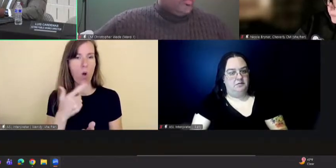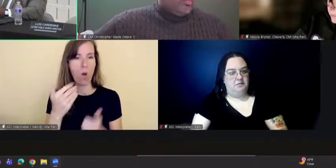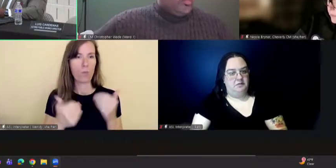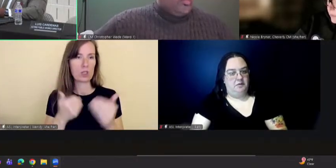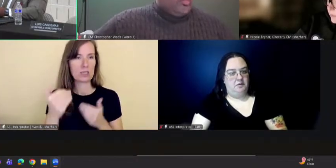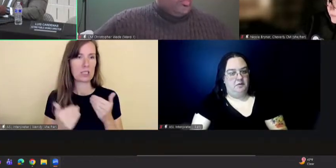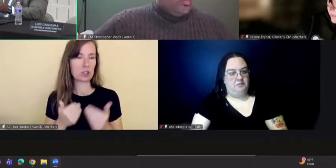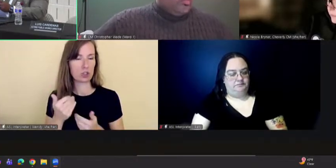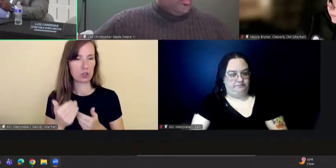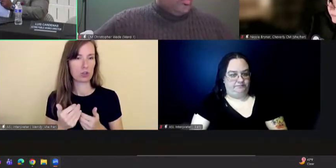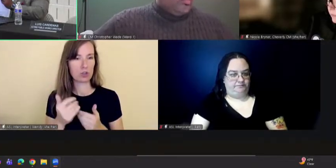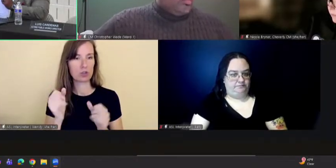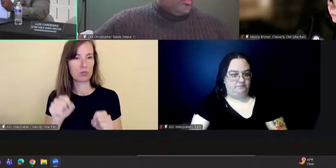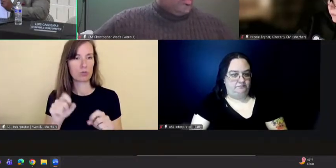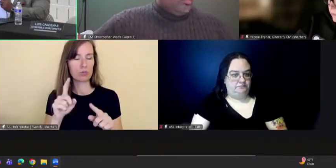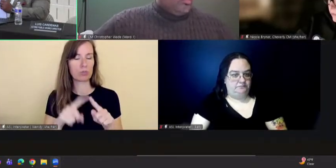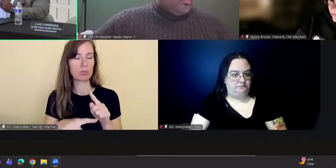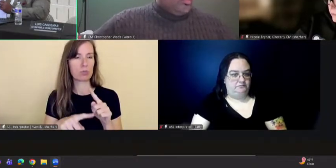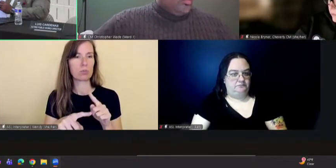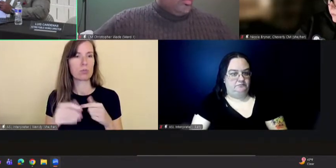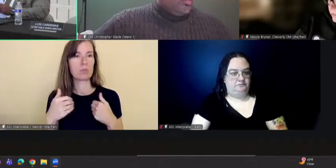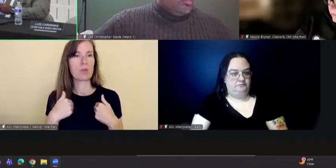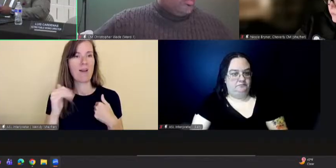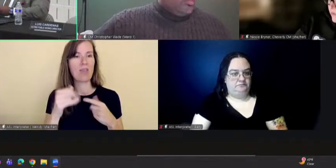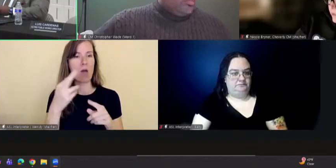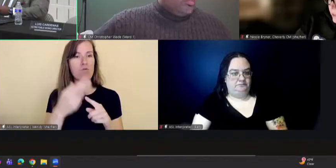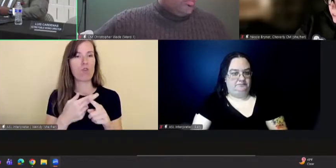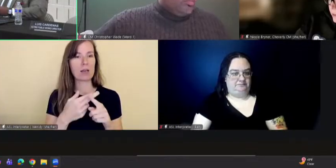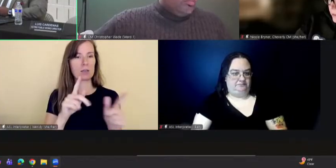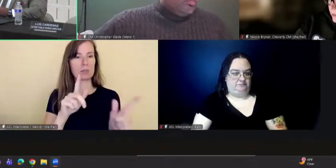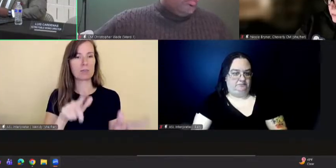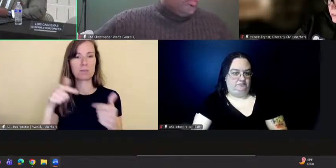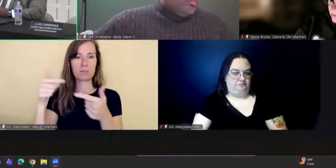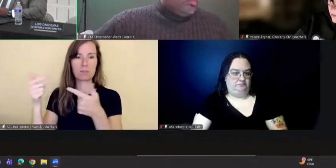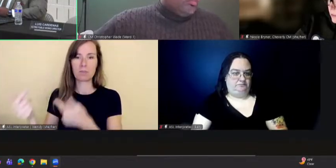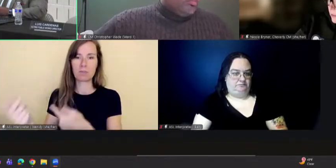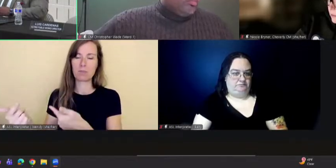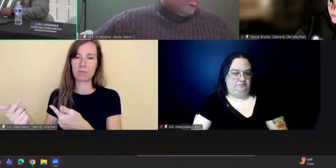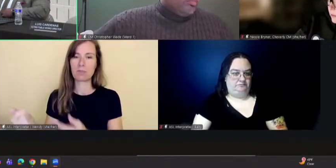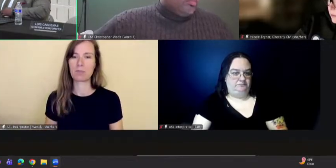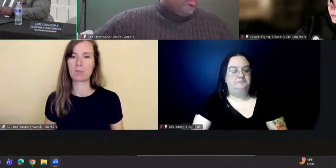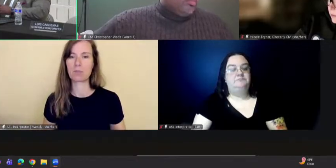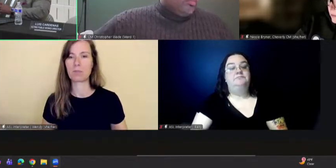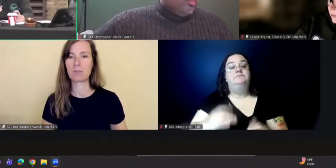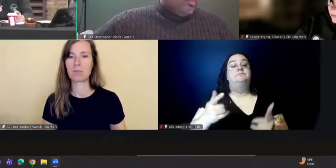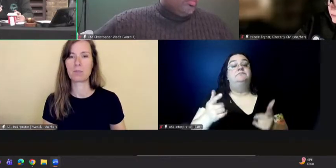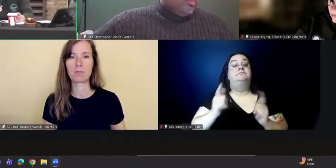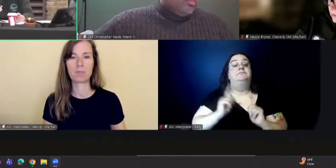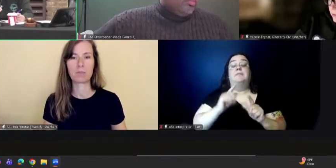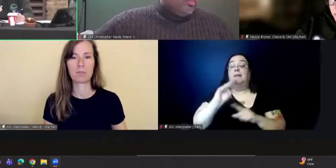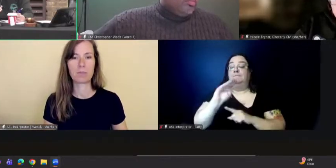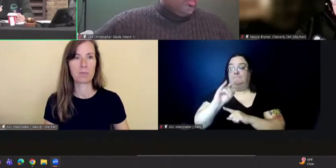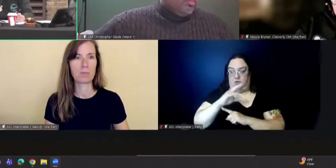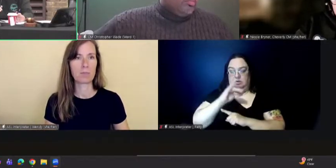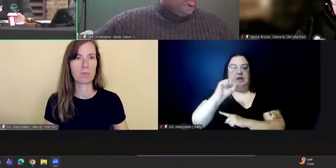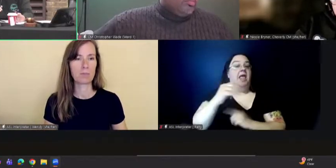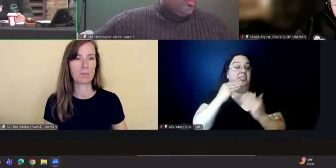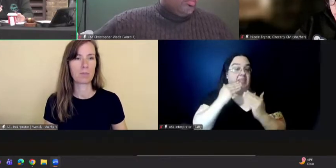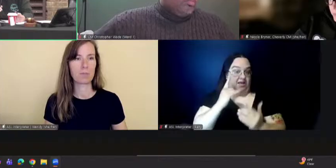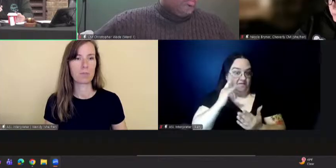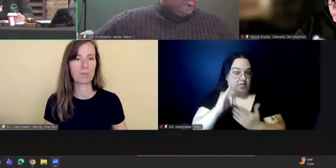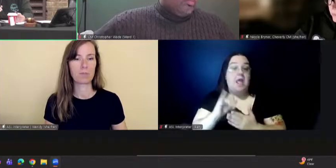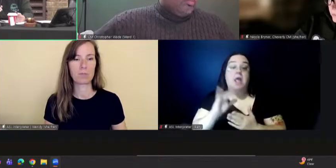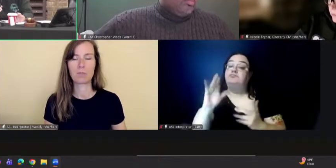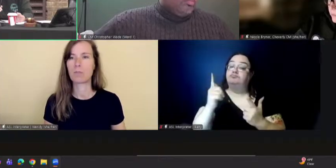procedures in order to have that rental. Thank you for that. Yeah, just to clarify, we do rent out